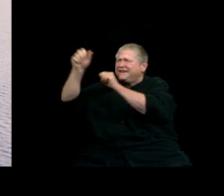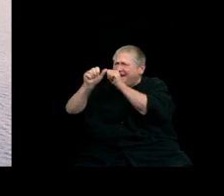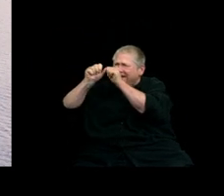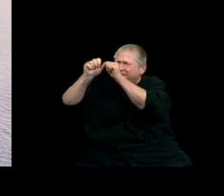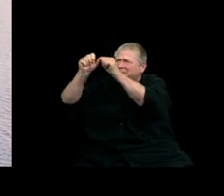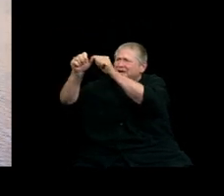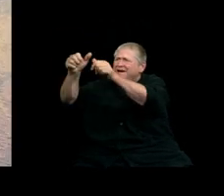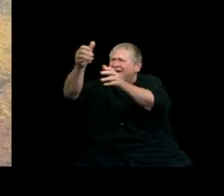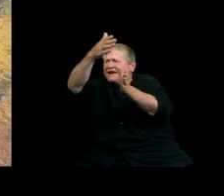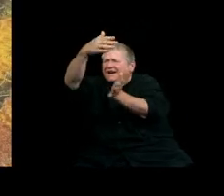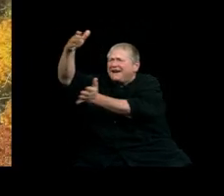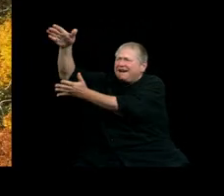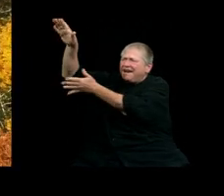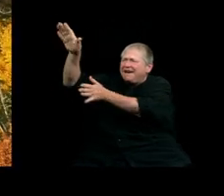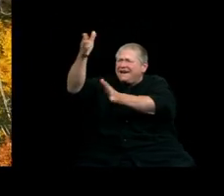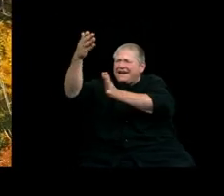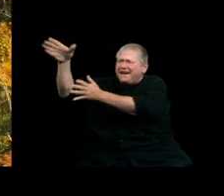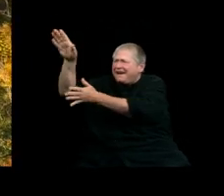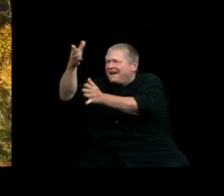banner yet